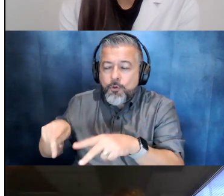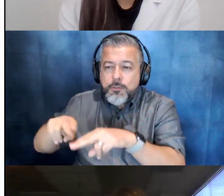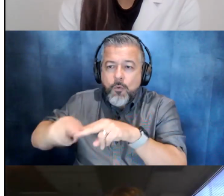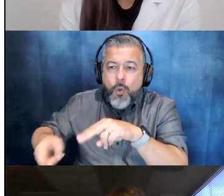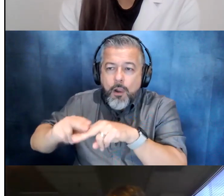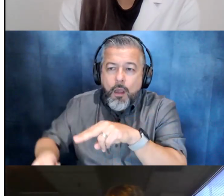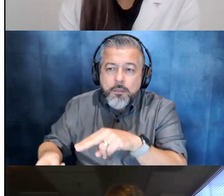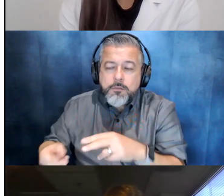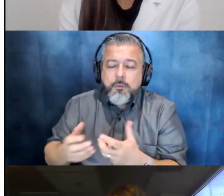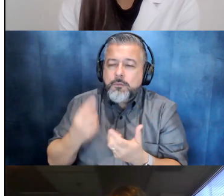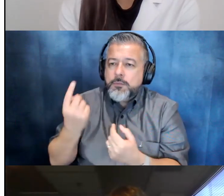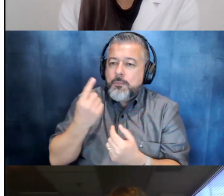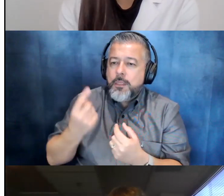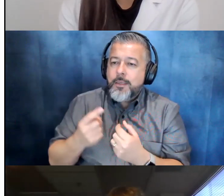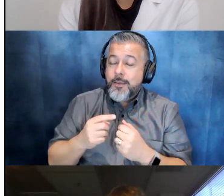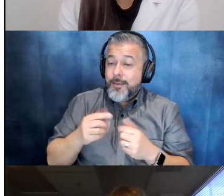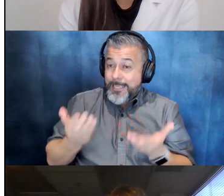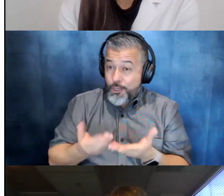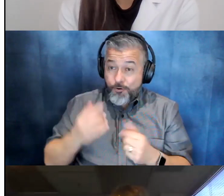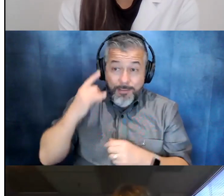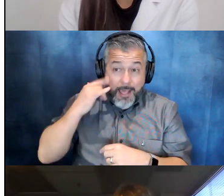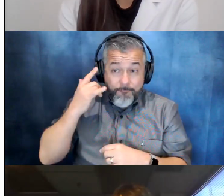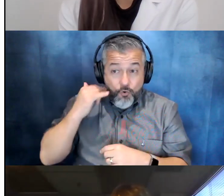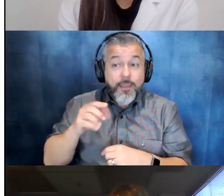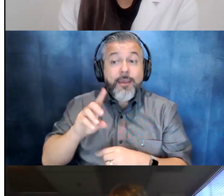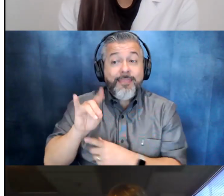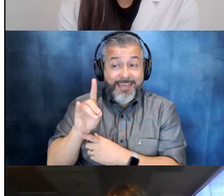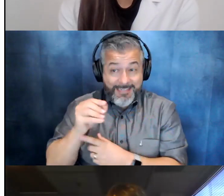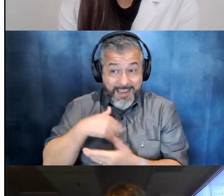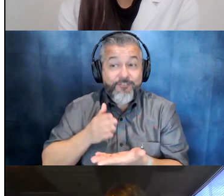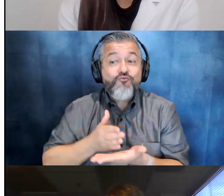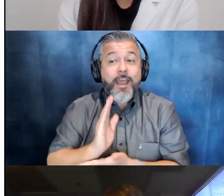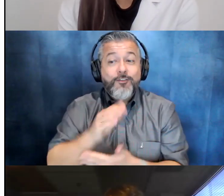in California, you know, visitors have had the right to be entering facilities, and now that may change. So